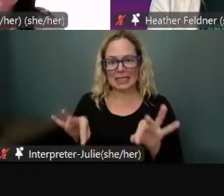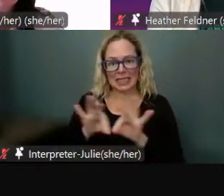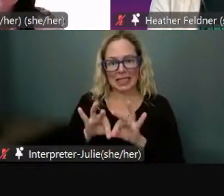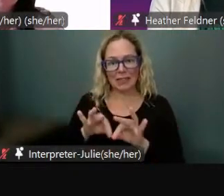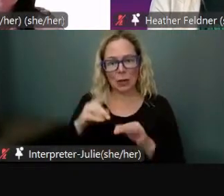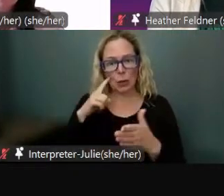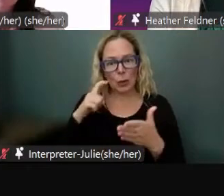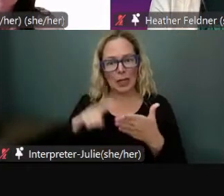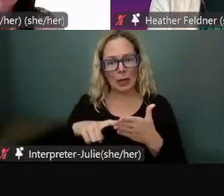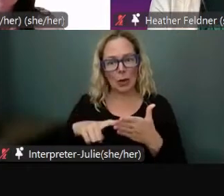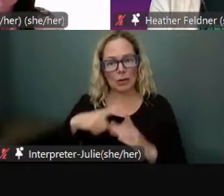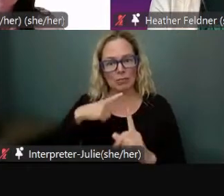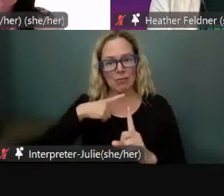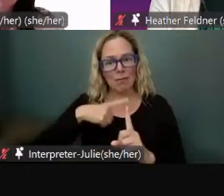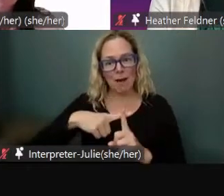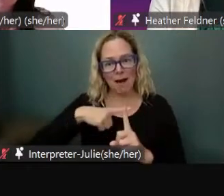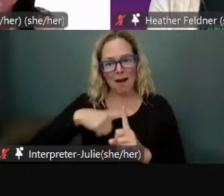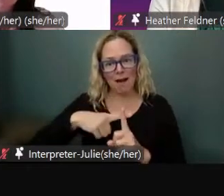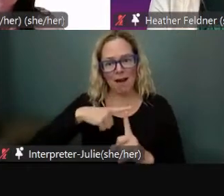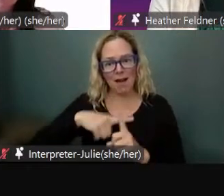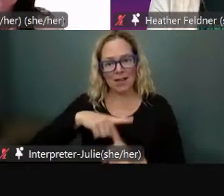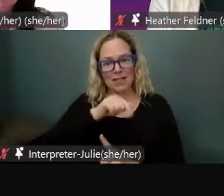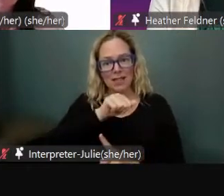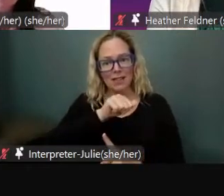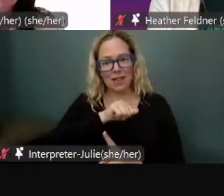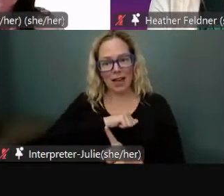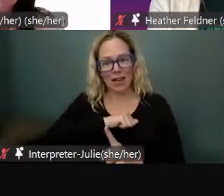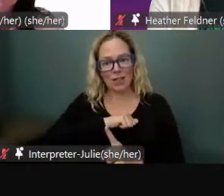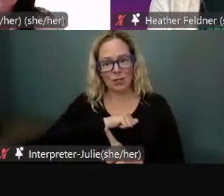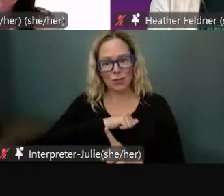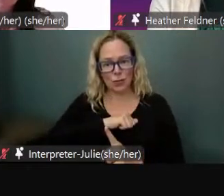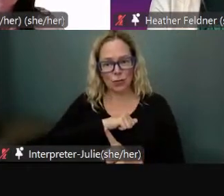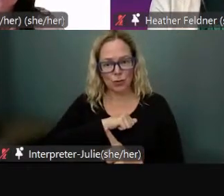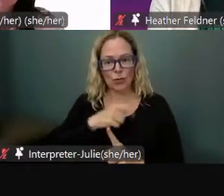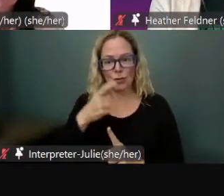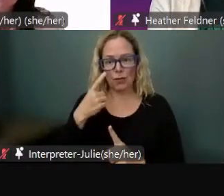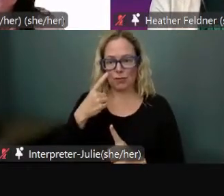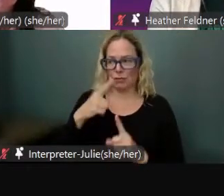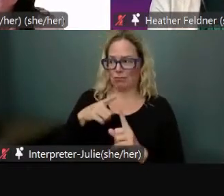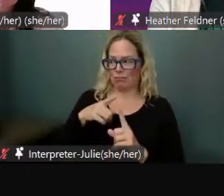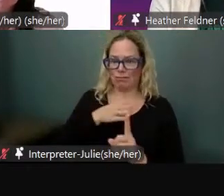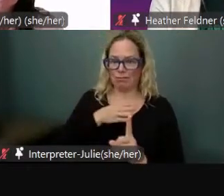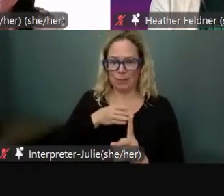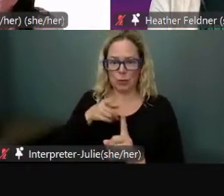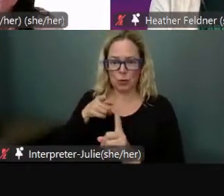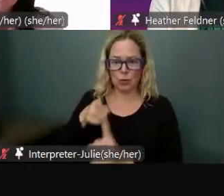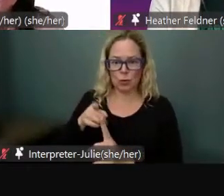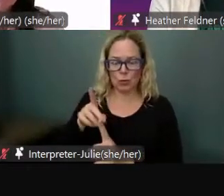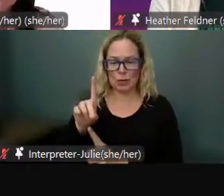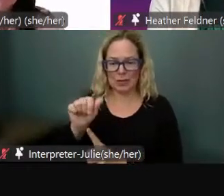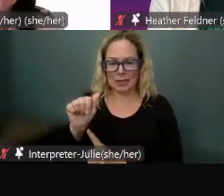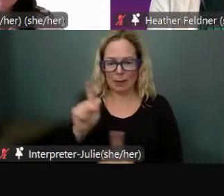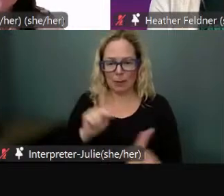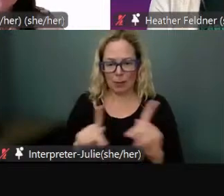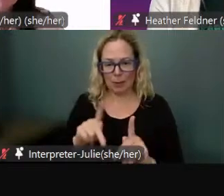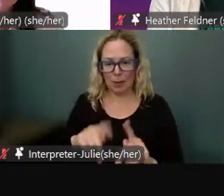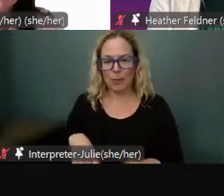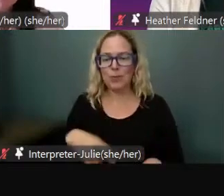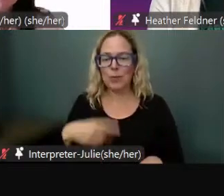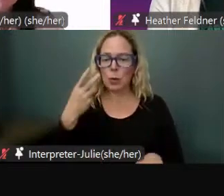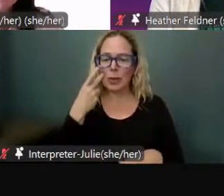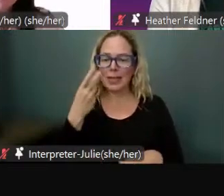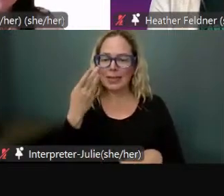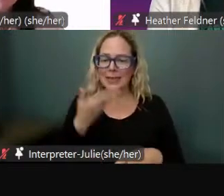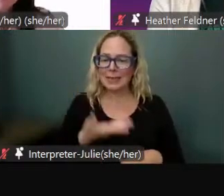participants' positive attitudes towards disabled people. On this slide, we present a bar graph displaying participants'